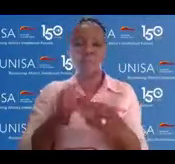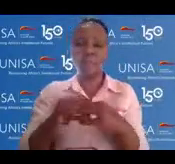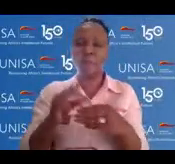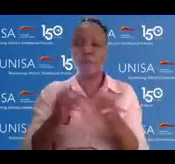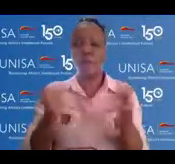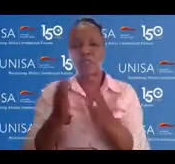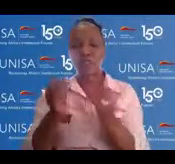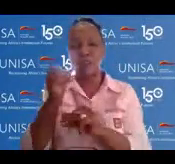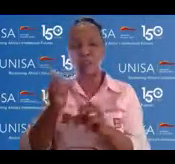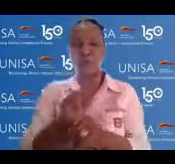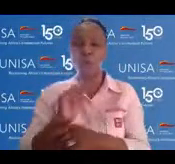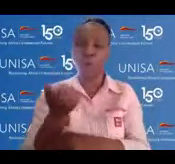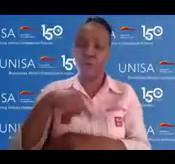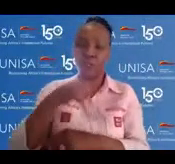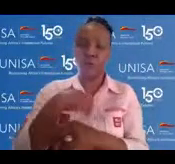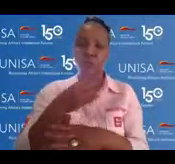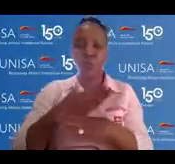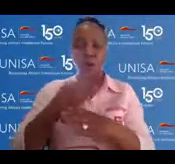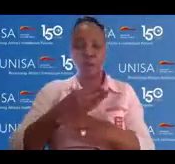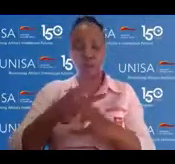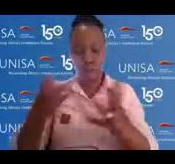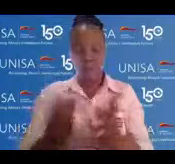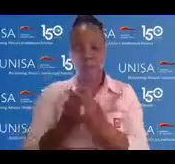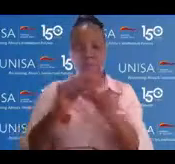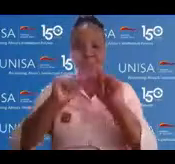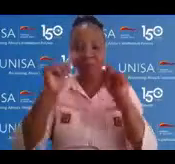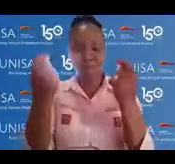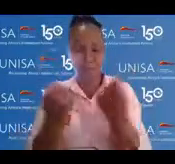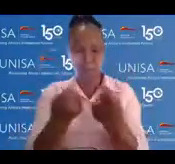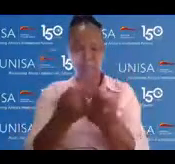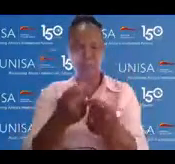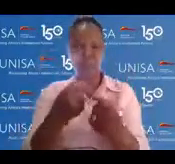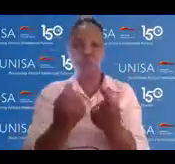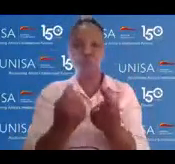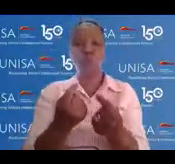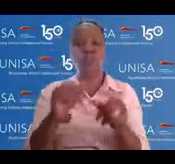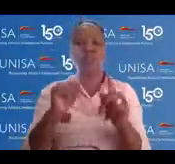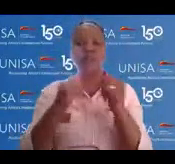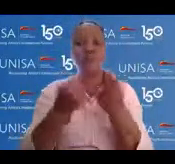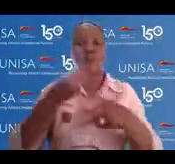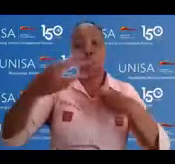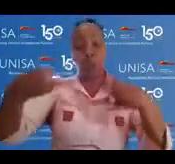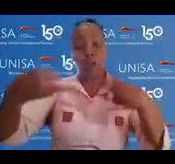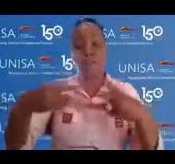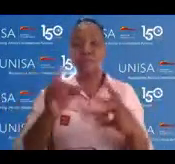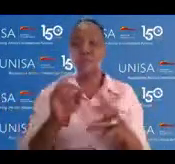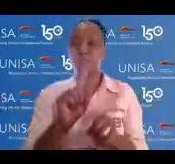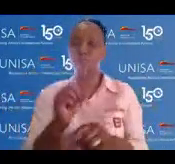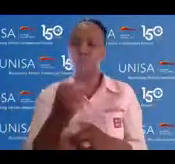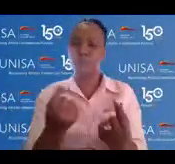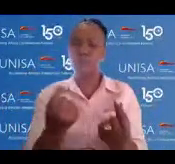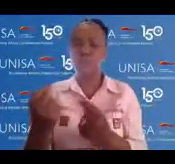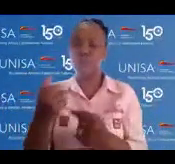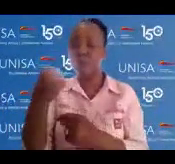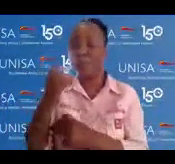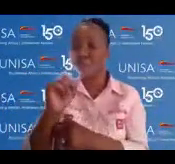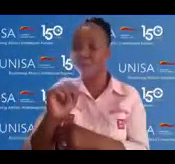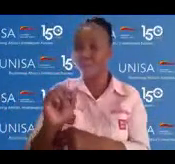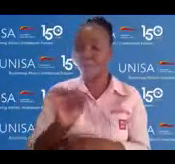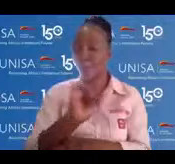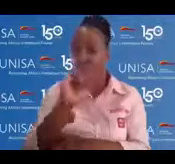work as a team. So that's why we are even doing the teamwork. So what you're going to do, first of all, on your